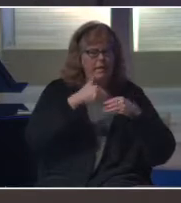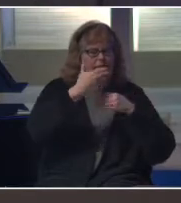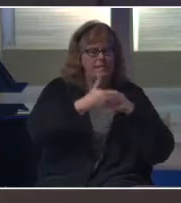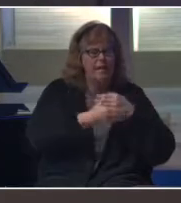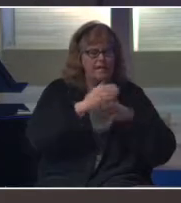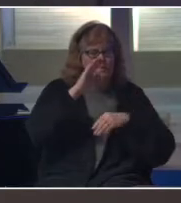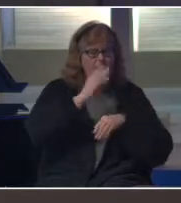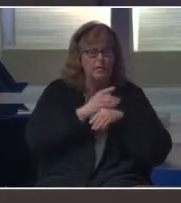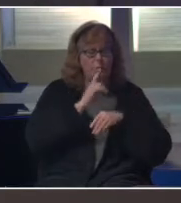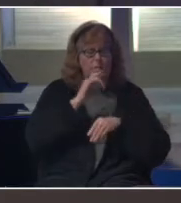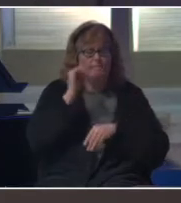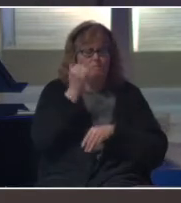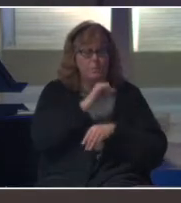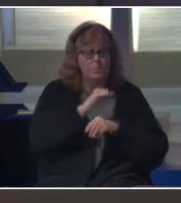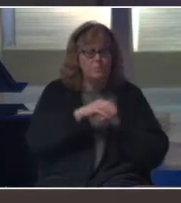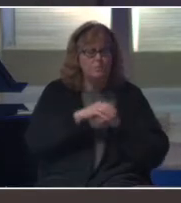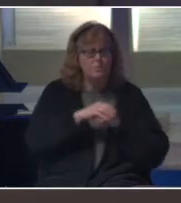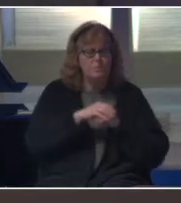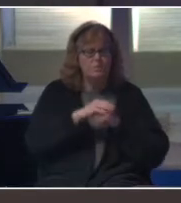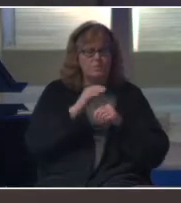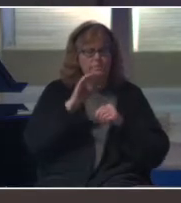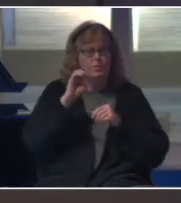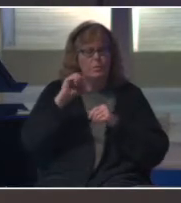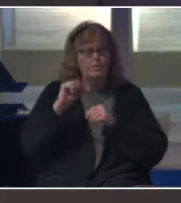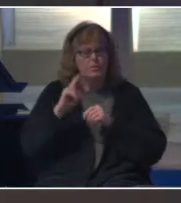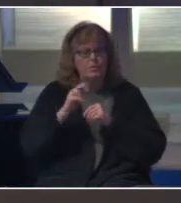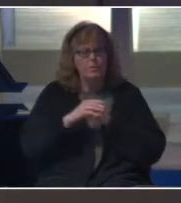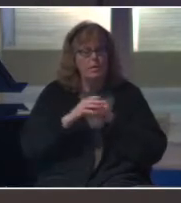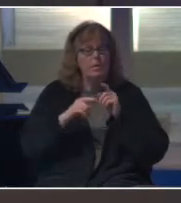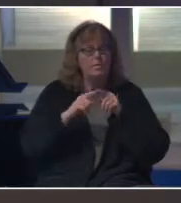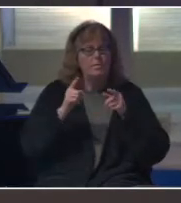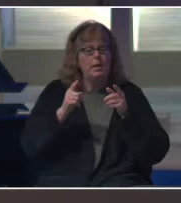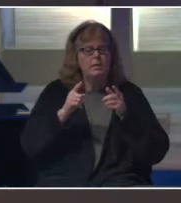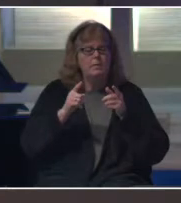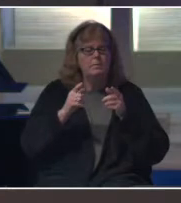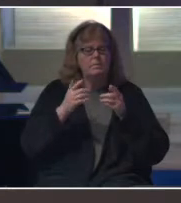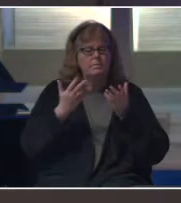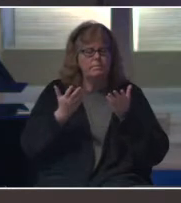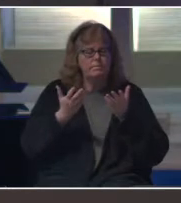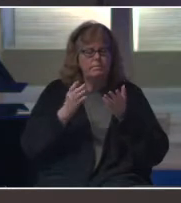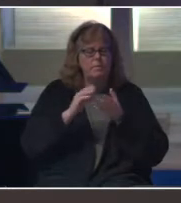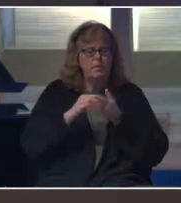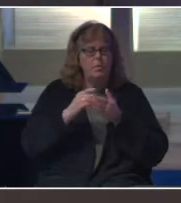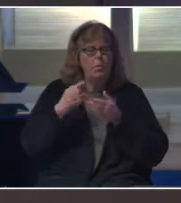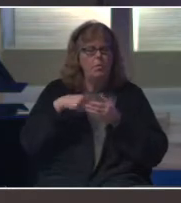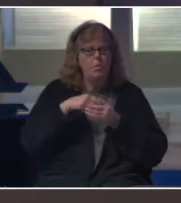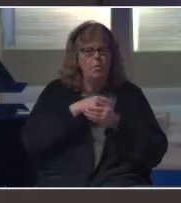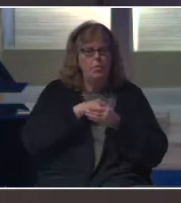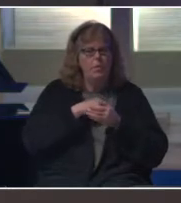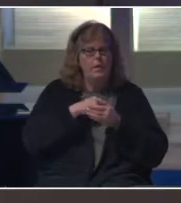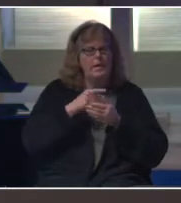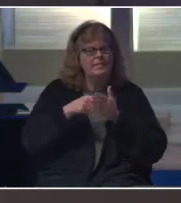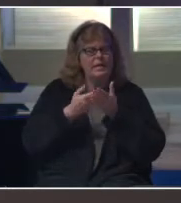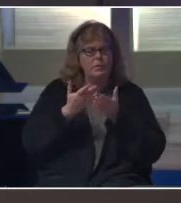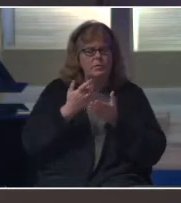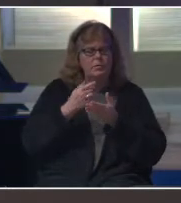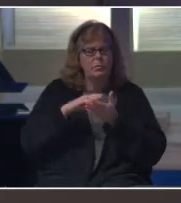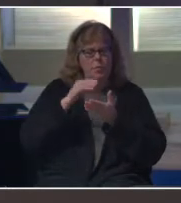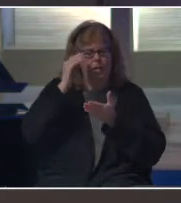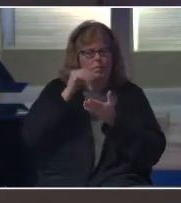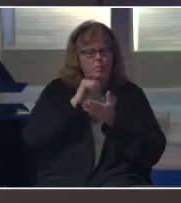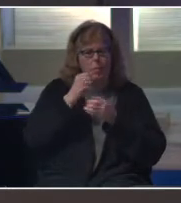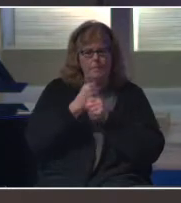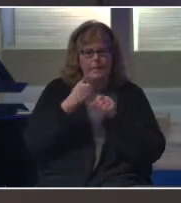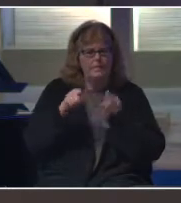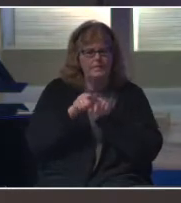was a foolish act on Esau's part, but it's instructive so that we don't make the same mistake.